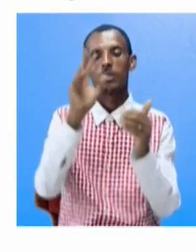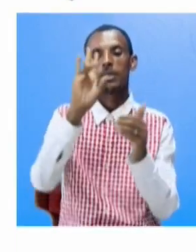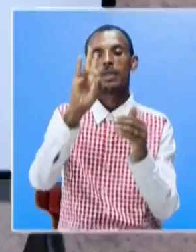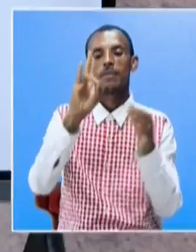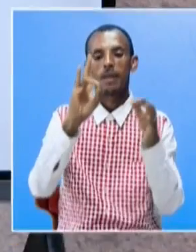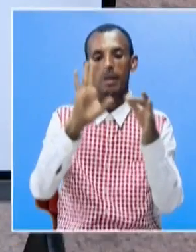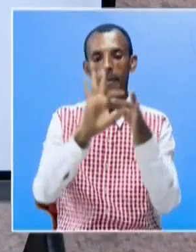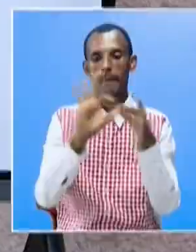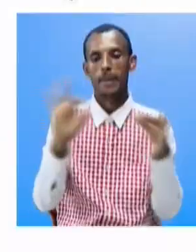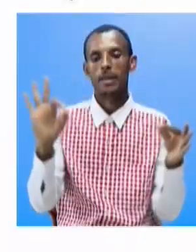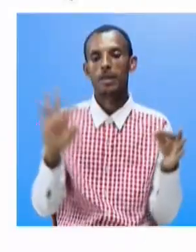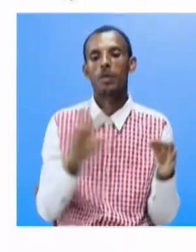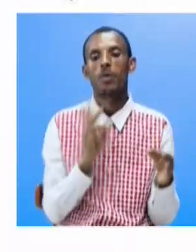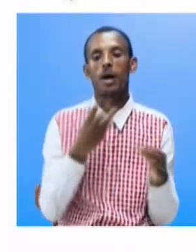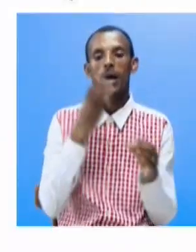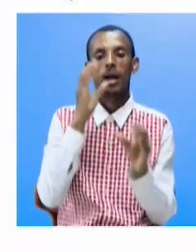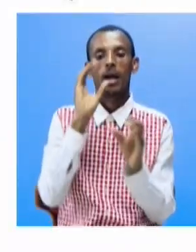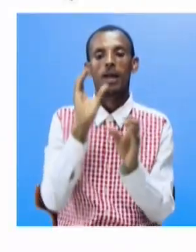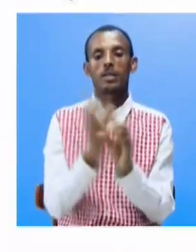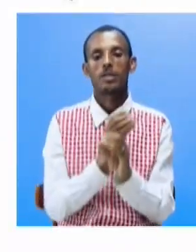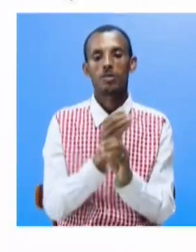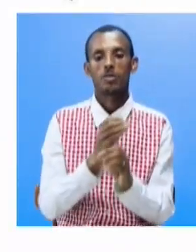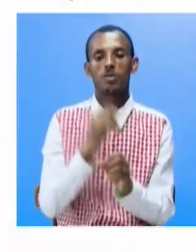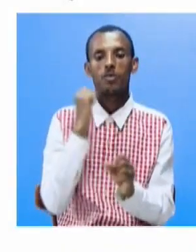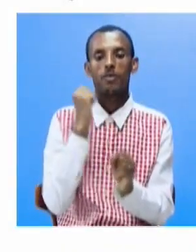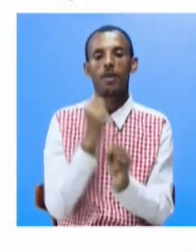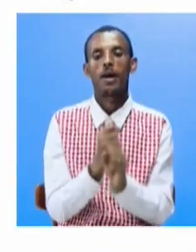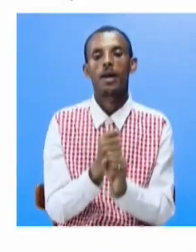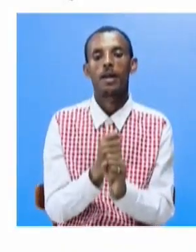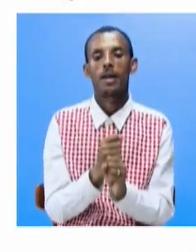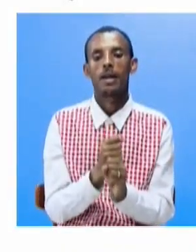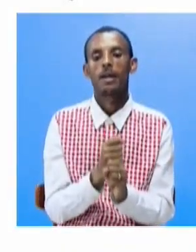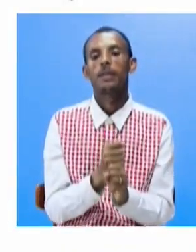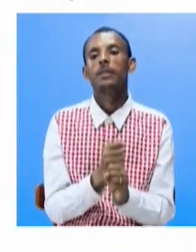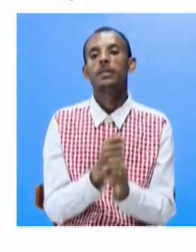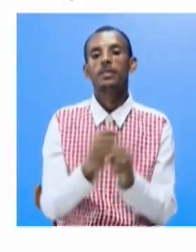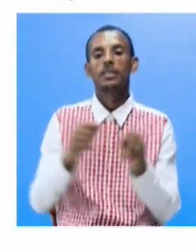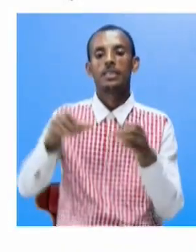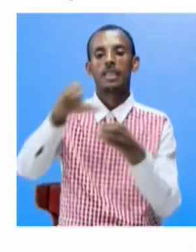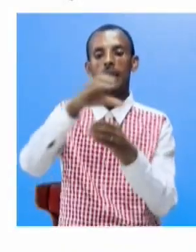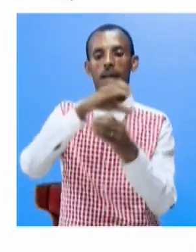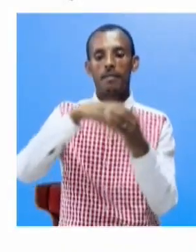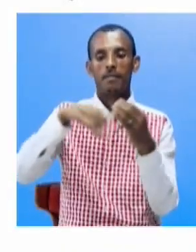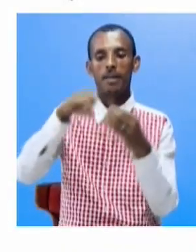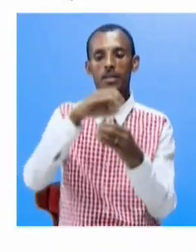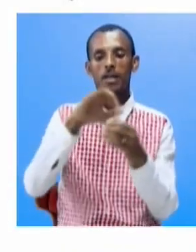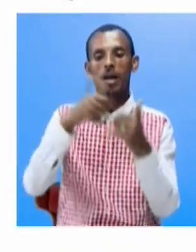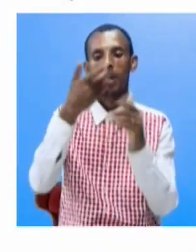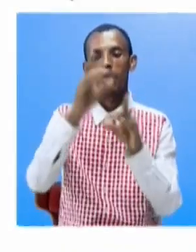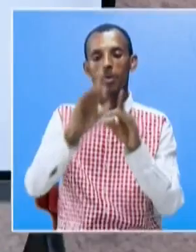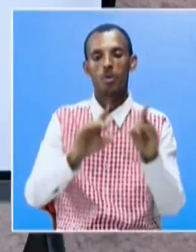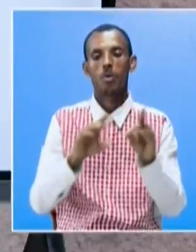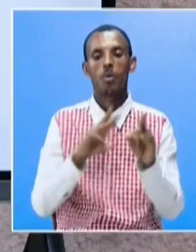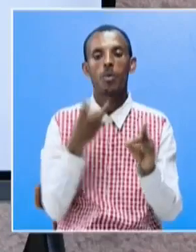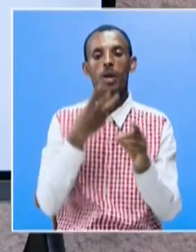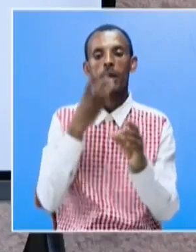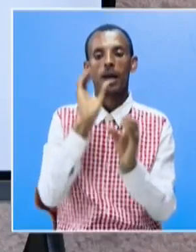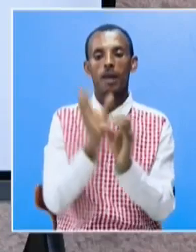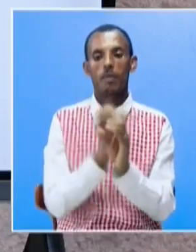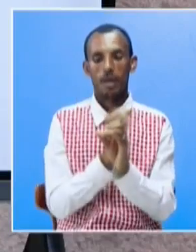and we are asked to find the circumference. So how do we calculate